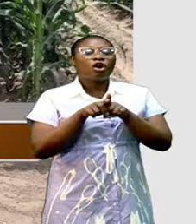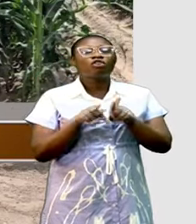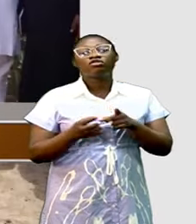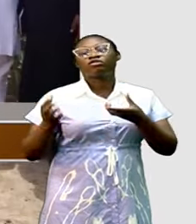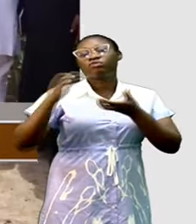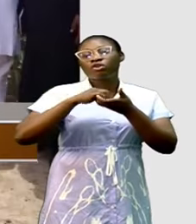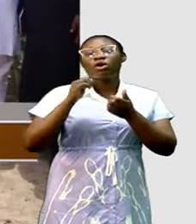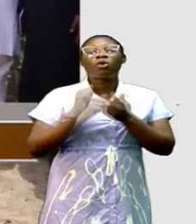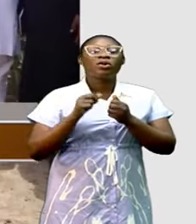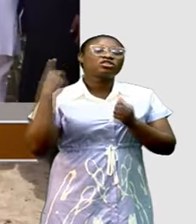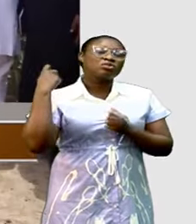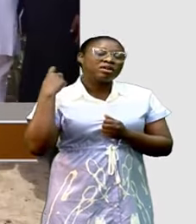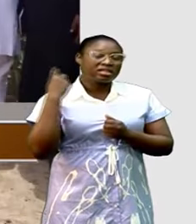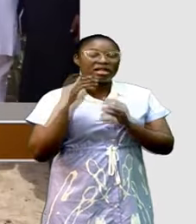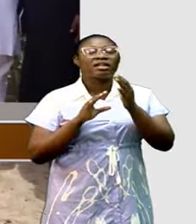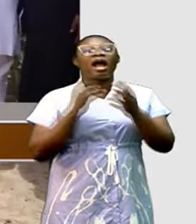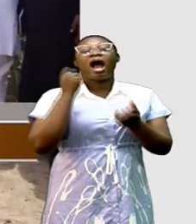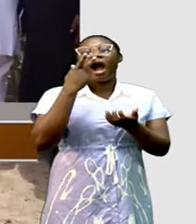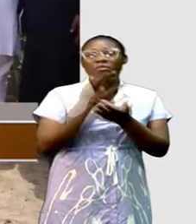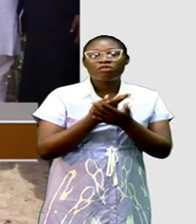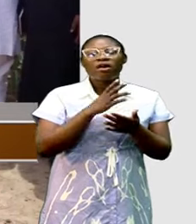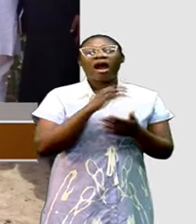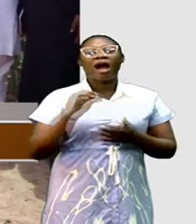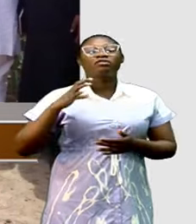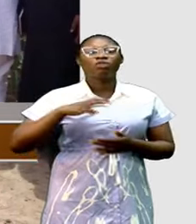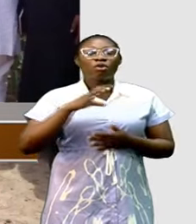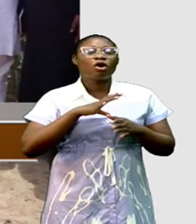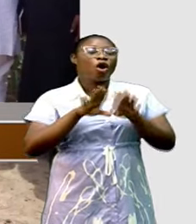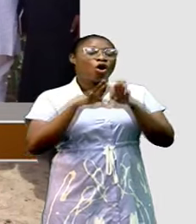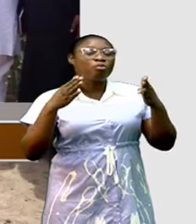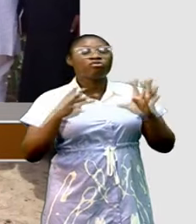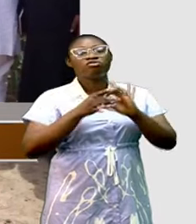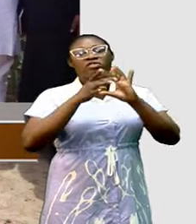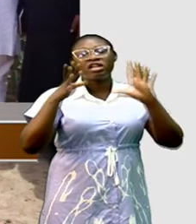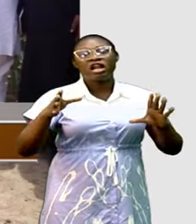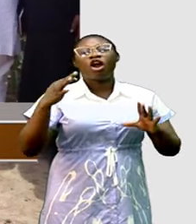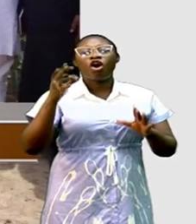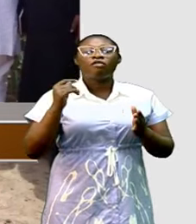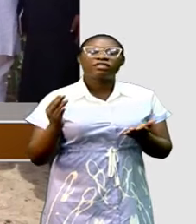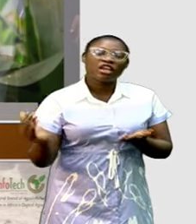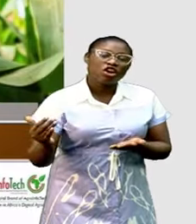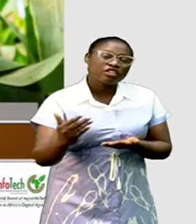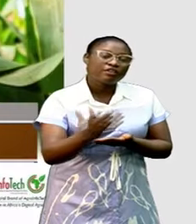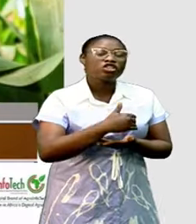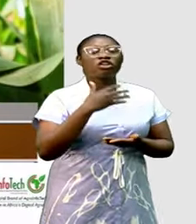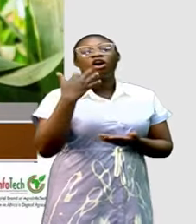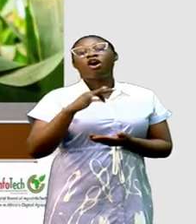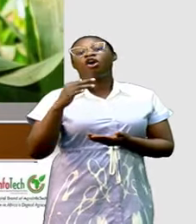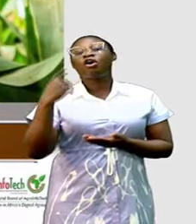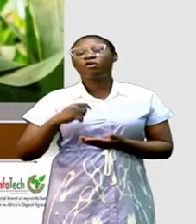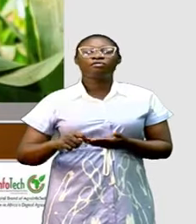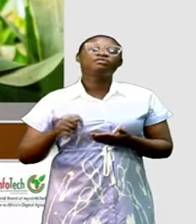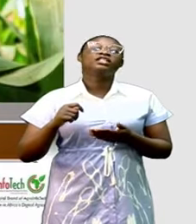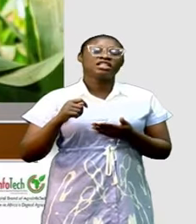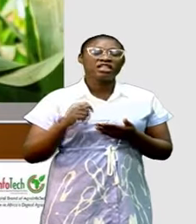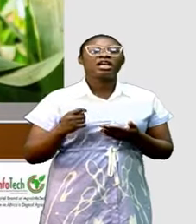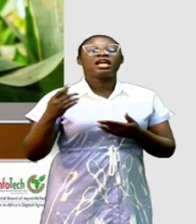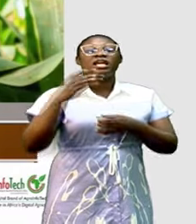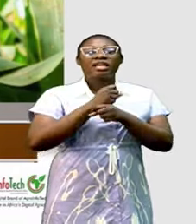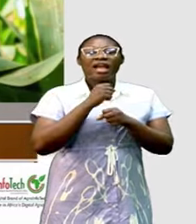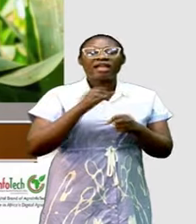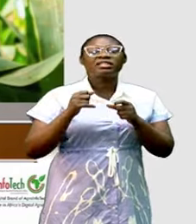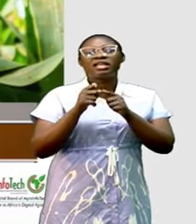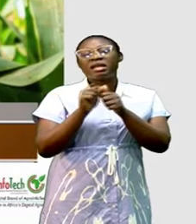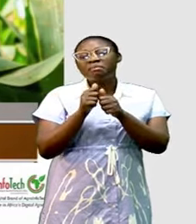recent approval and commercial release for open cultivation of the transgenic, insect-resistant and drought-tolerant